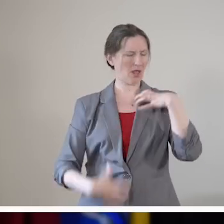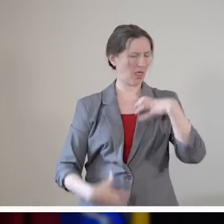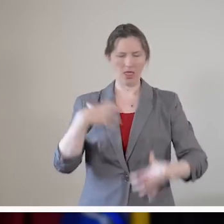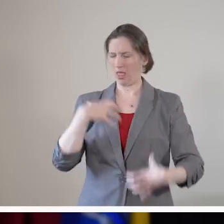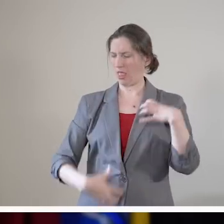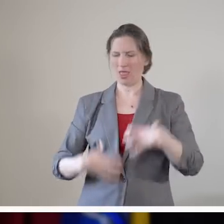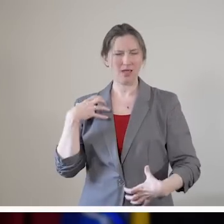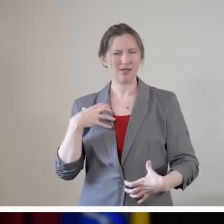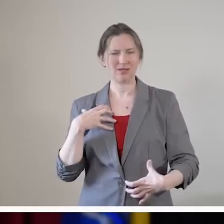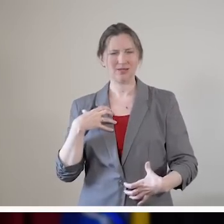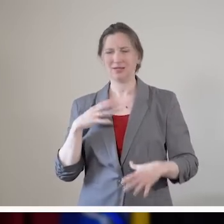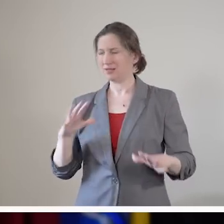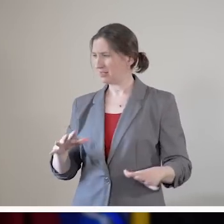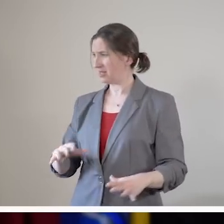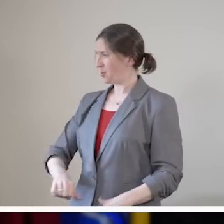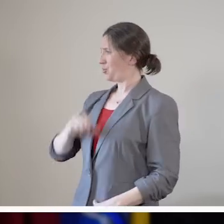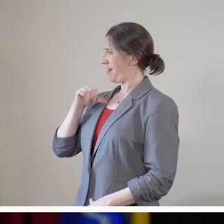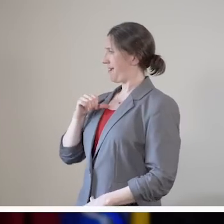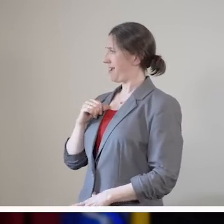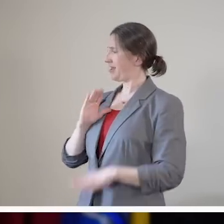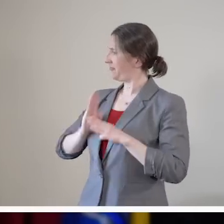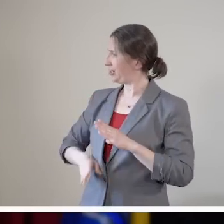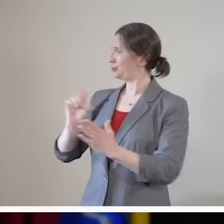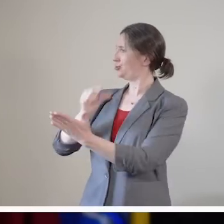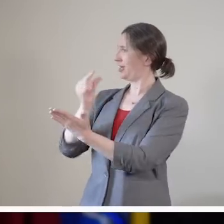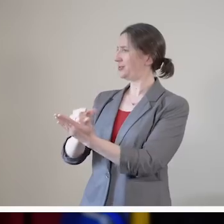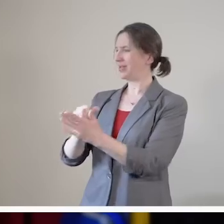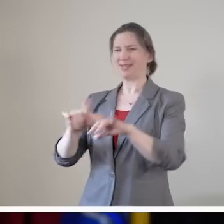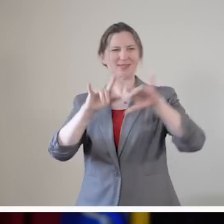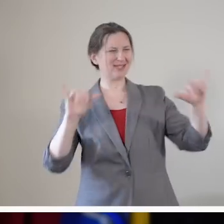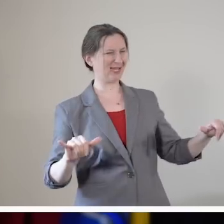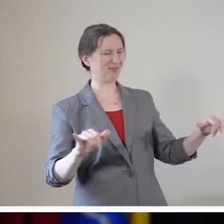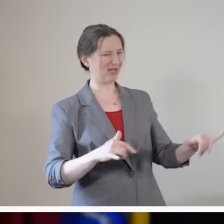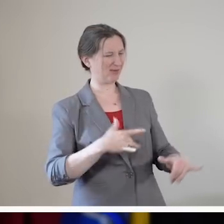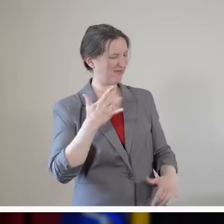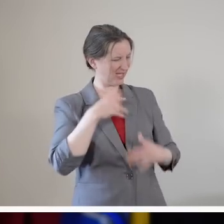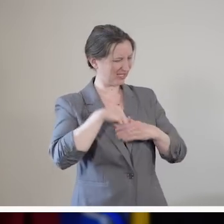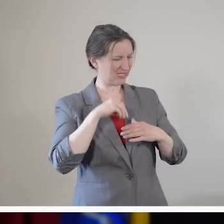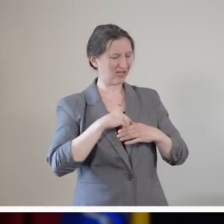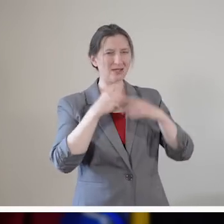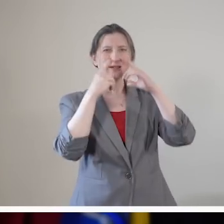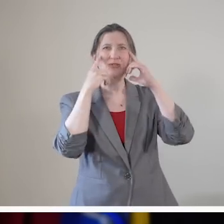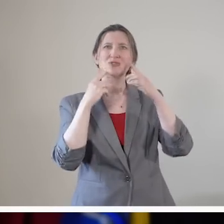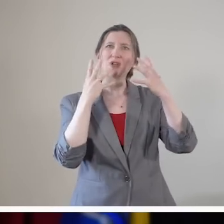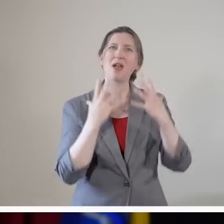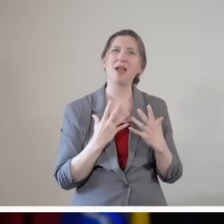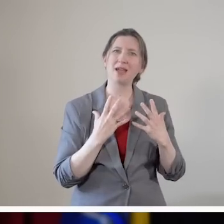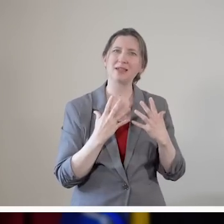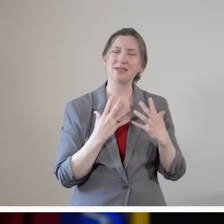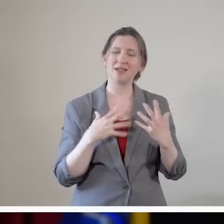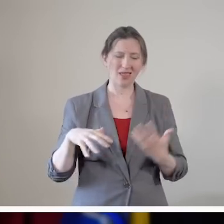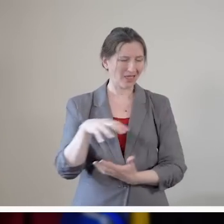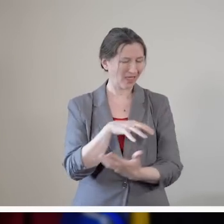to remind myself to be proud of my accomplishments when all I want to do is cry. But as